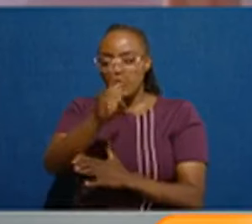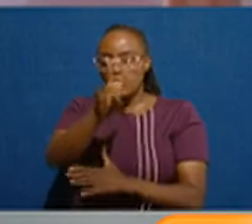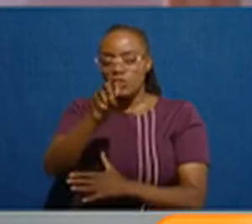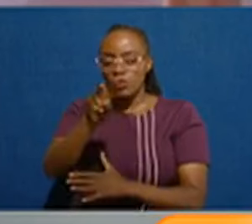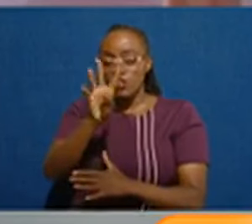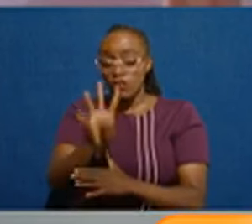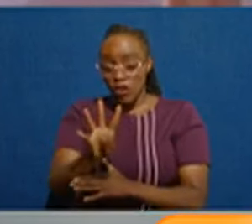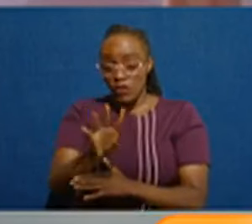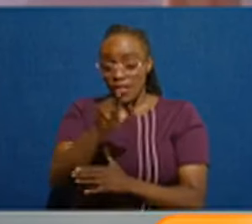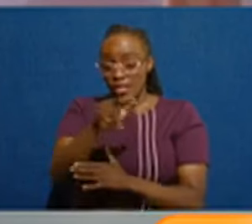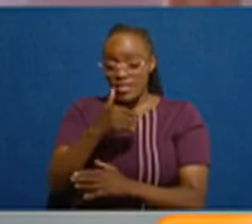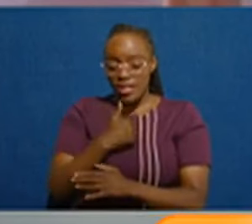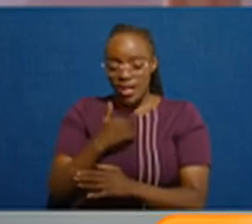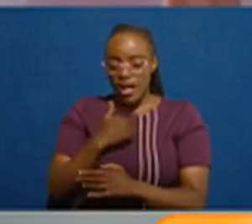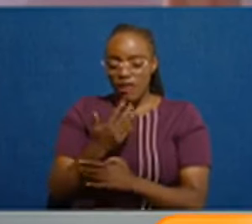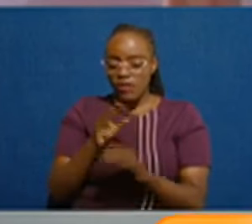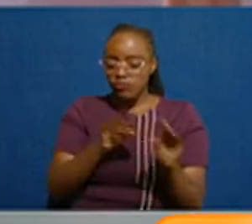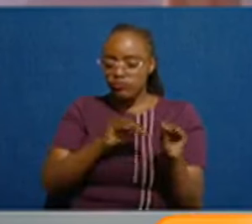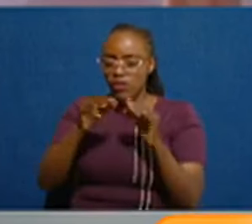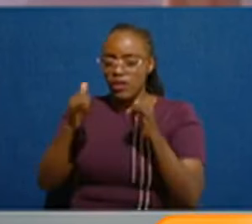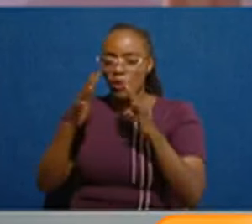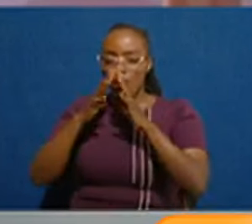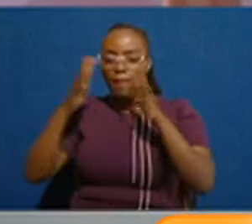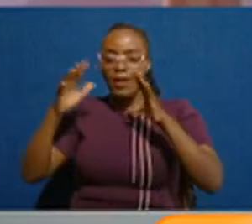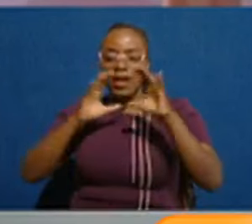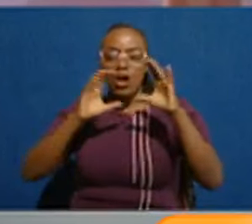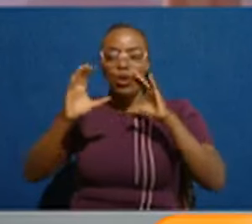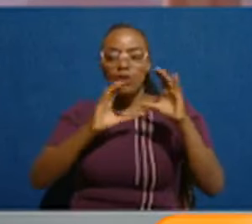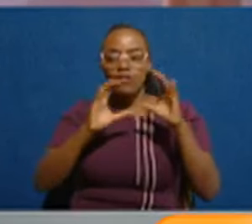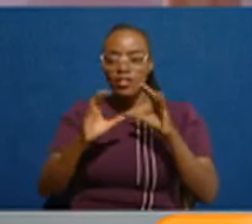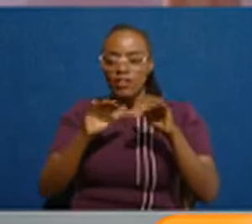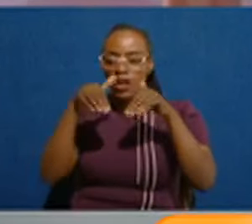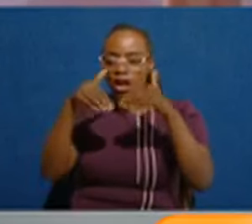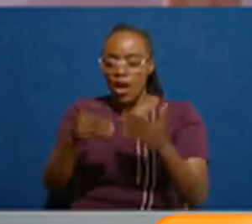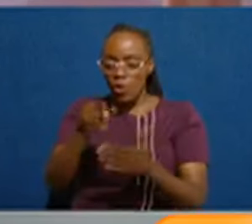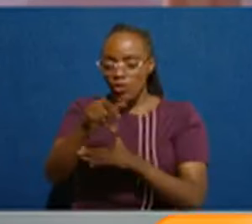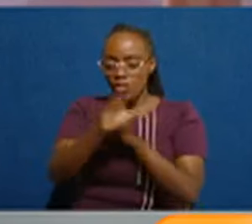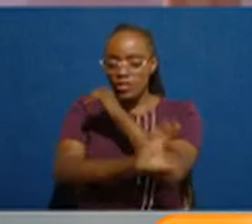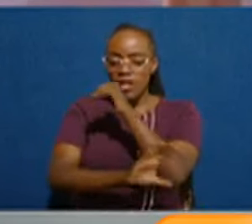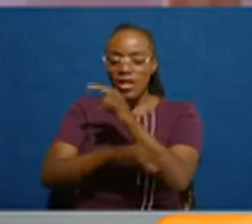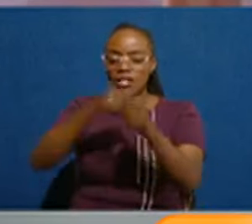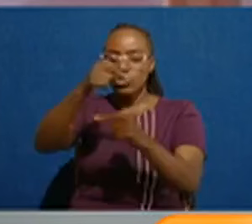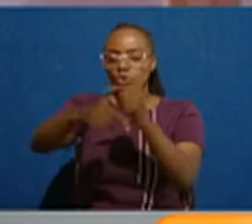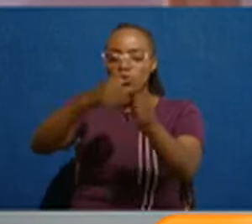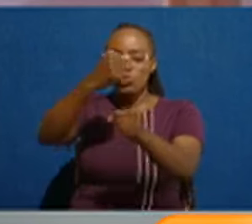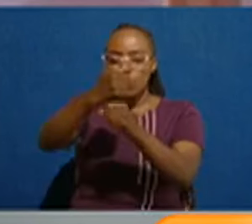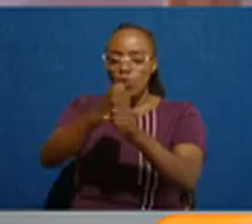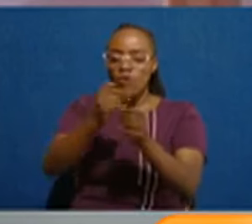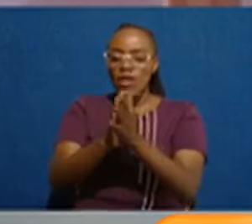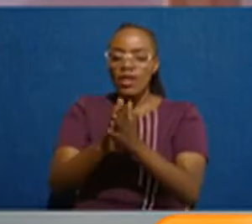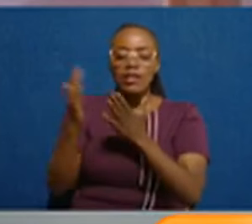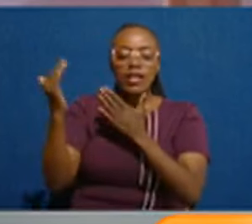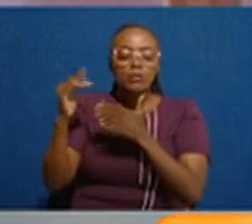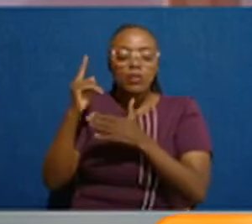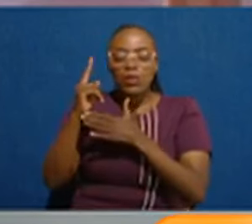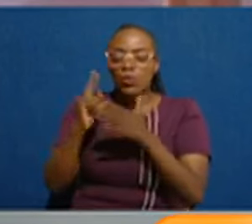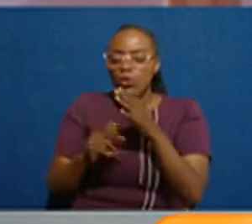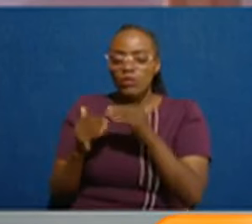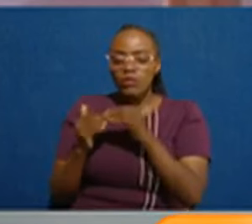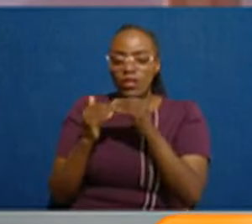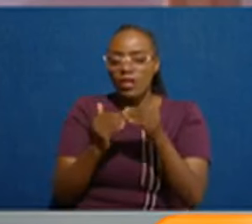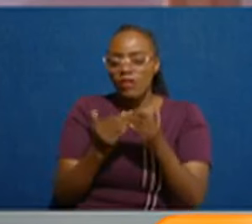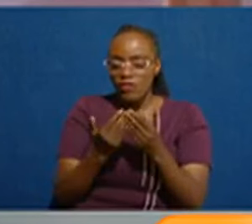2024. It has, however, morphed into a much bigger conversation on how this country is run and what is expected of its leadership